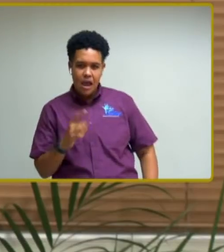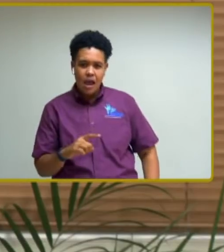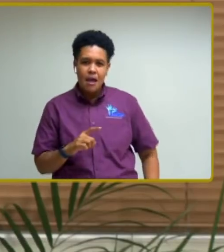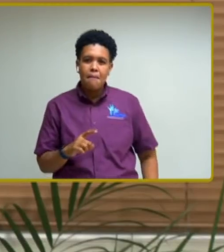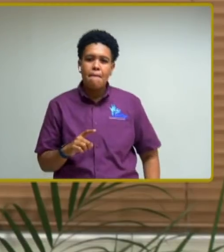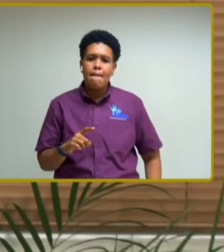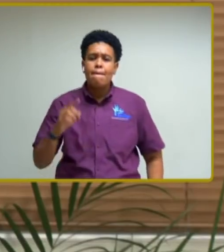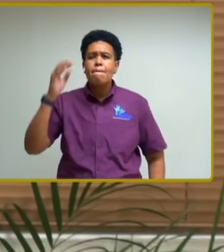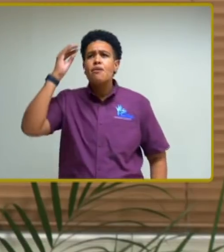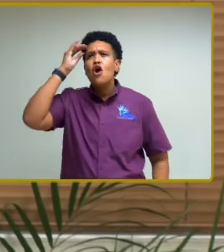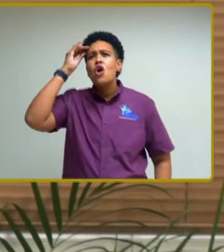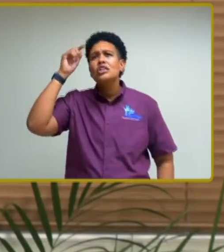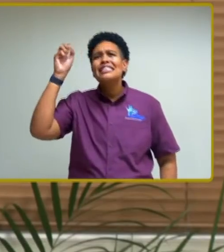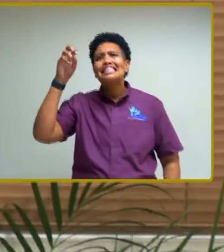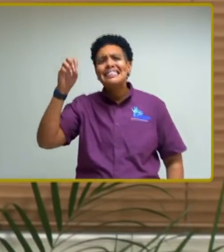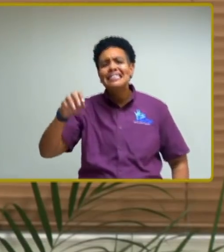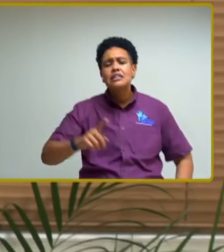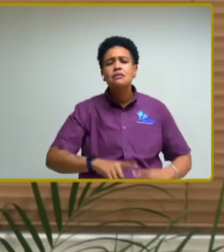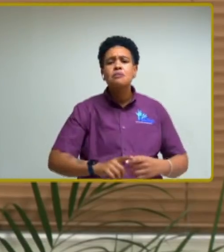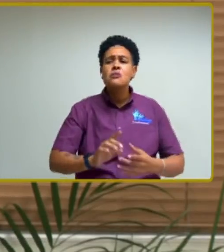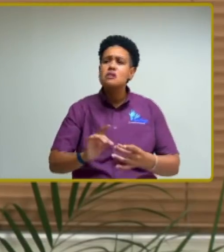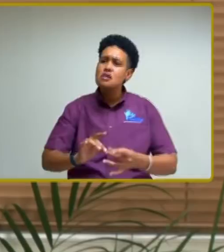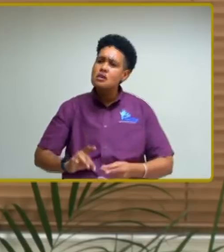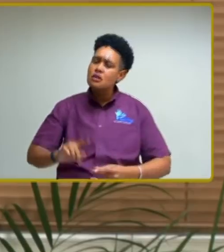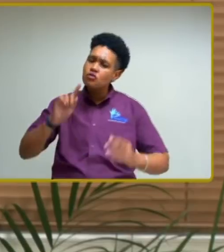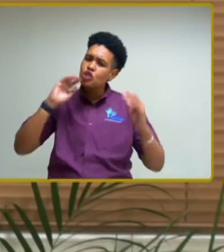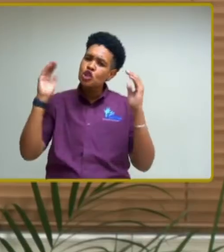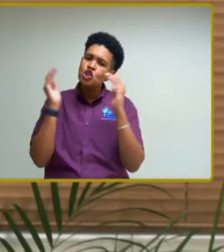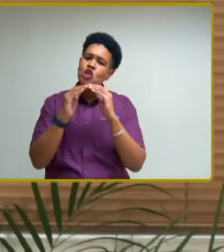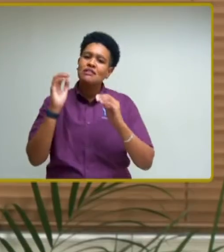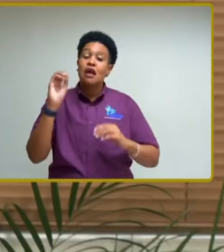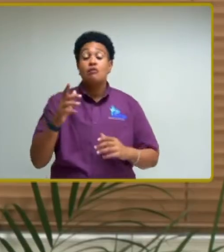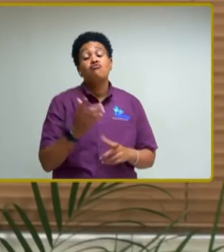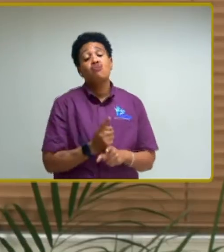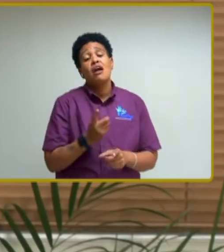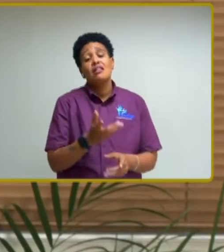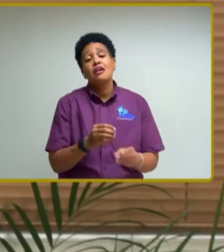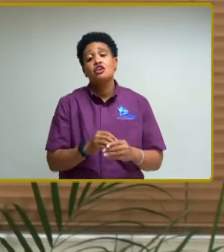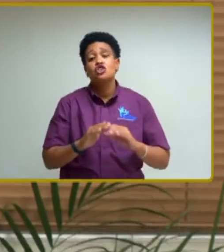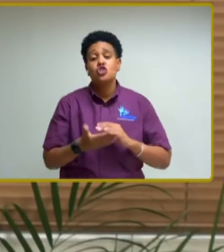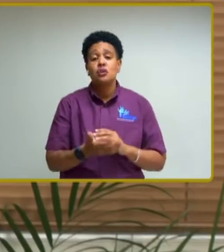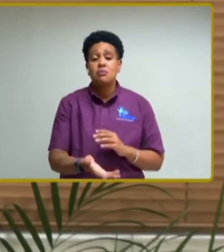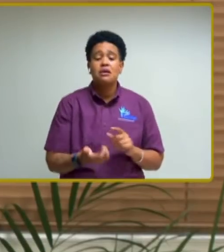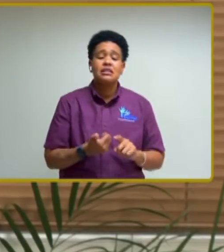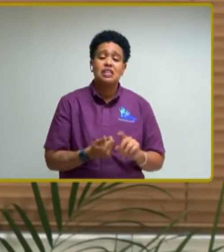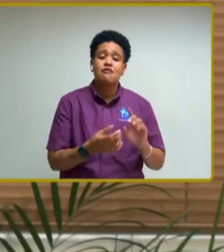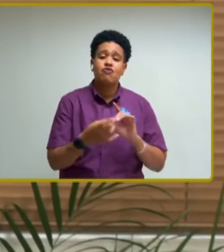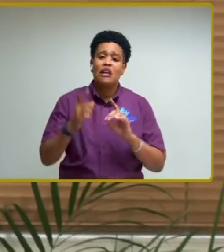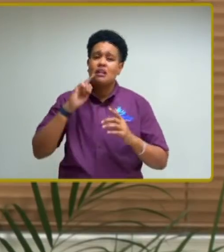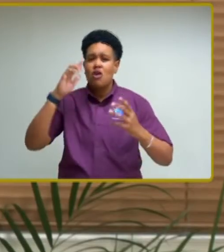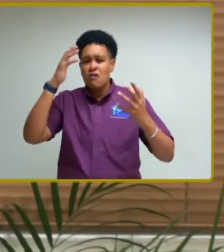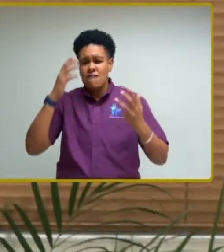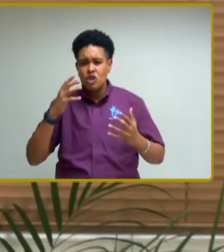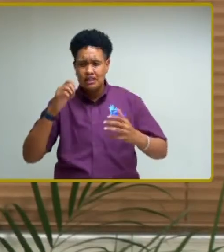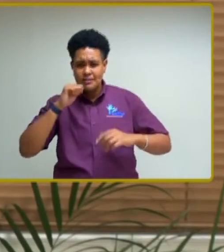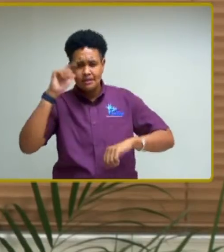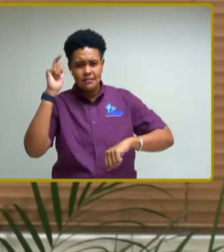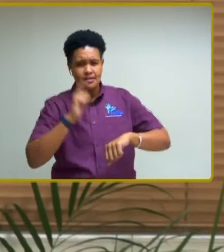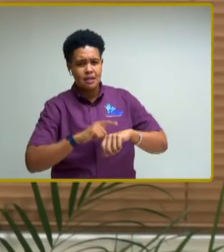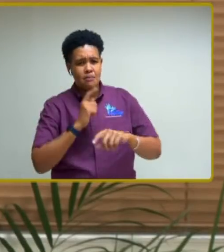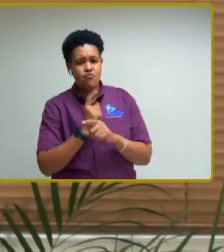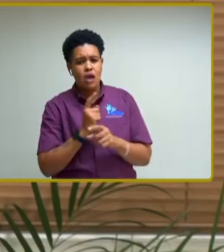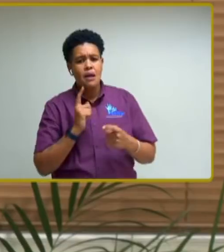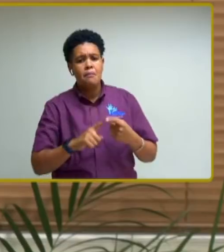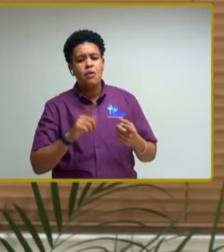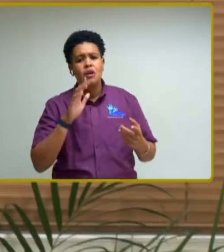the concerns and the uproar, justifiably so in the country, around the unfortunate, untimely,